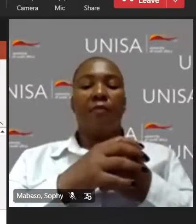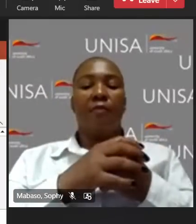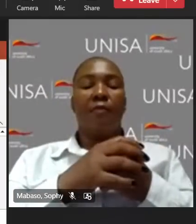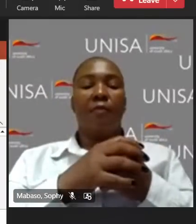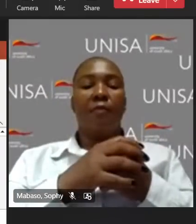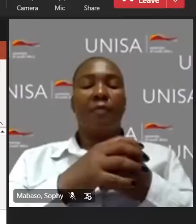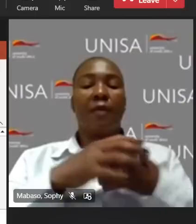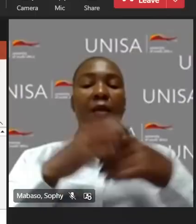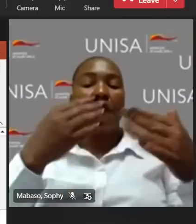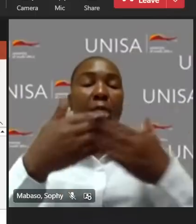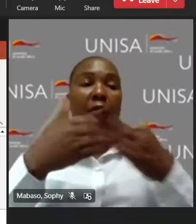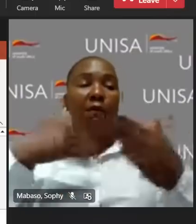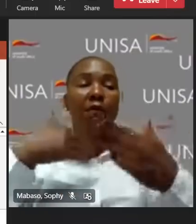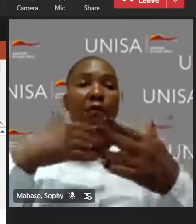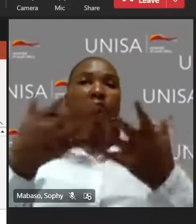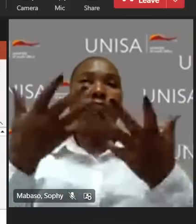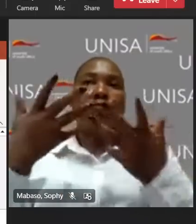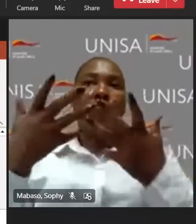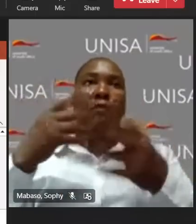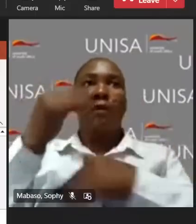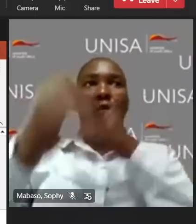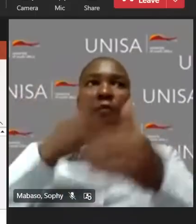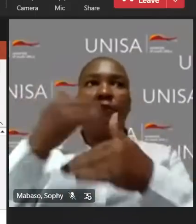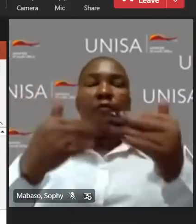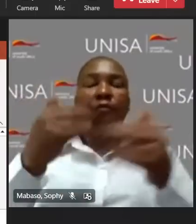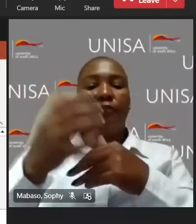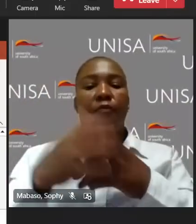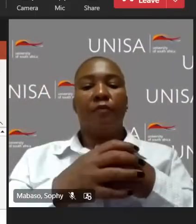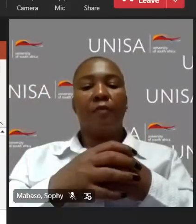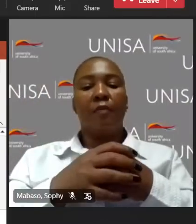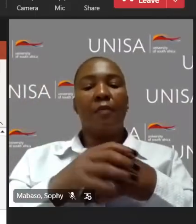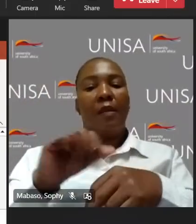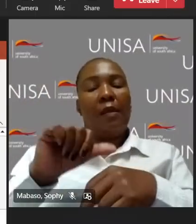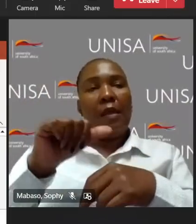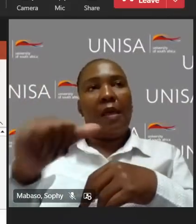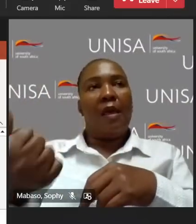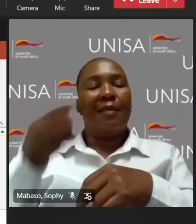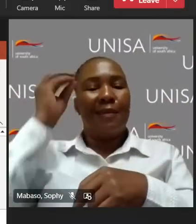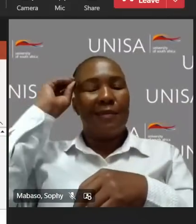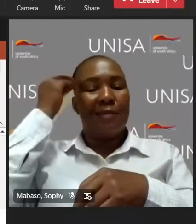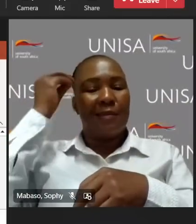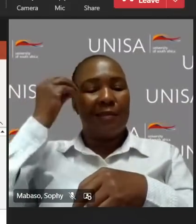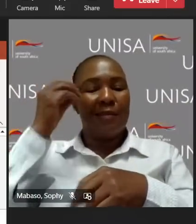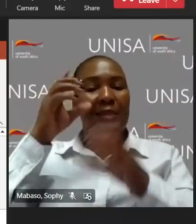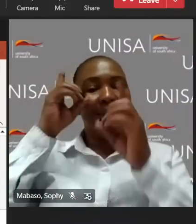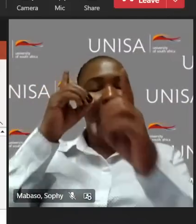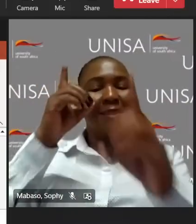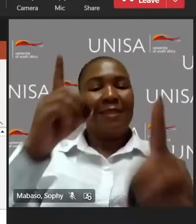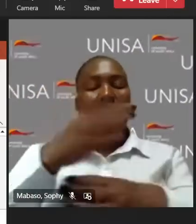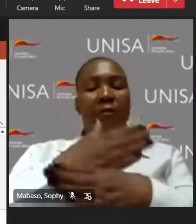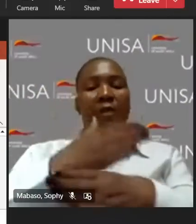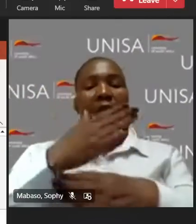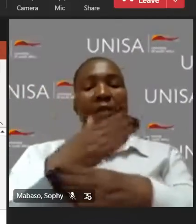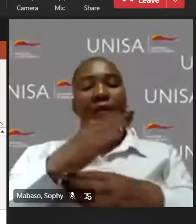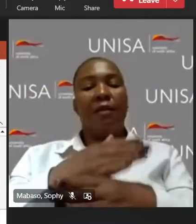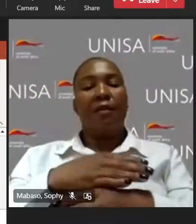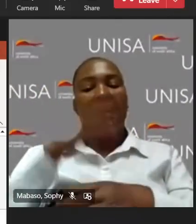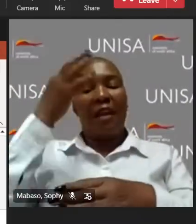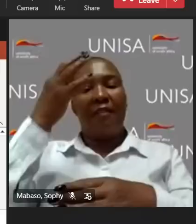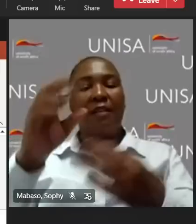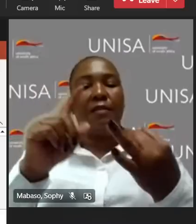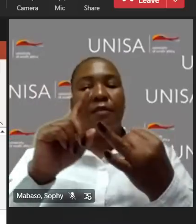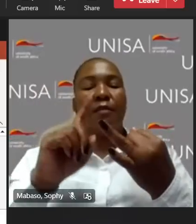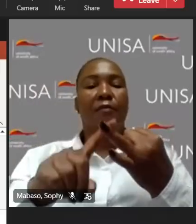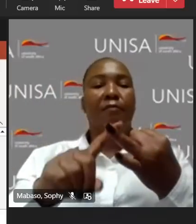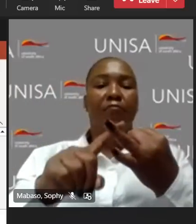Before actually I can go on, other interests include decision-making in the governance structures and